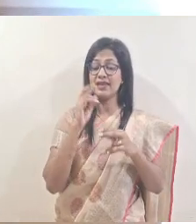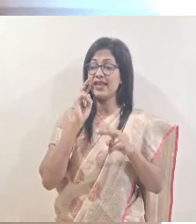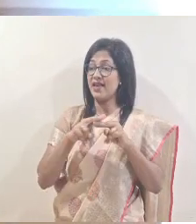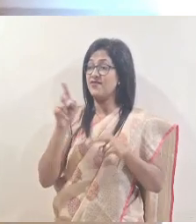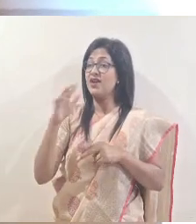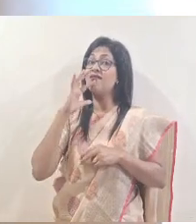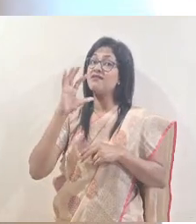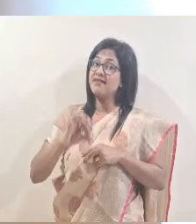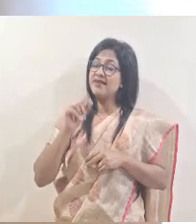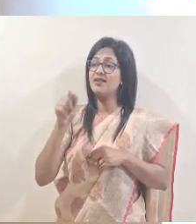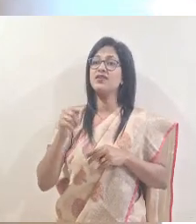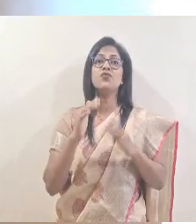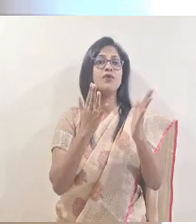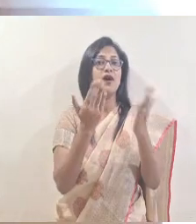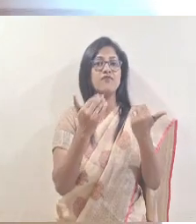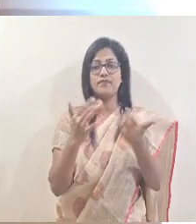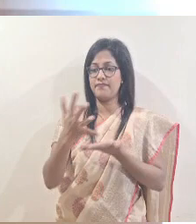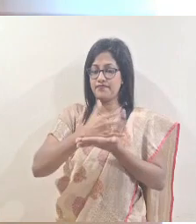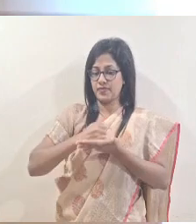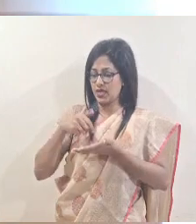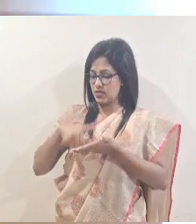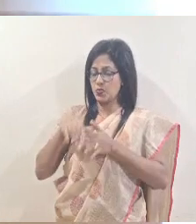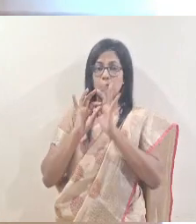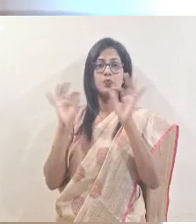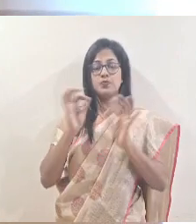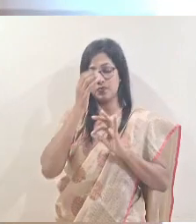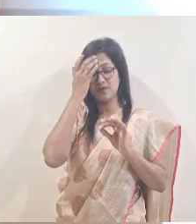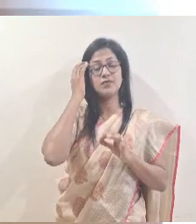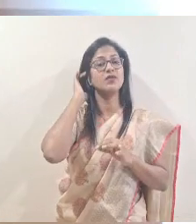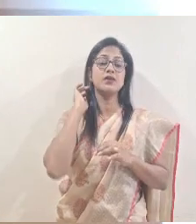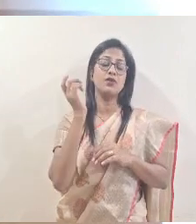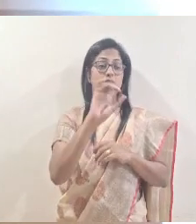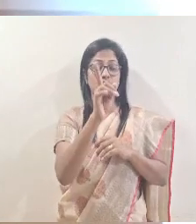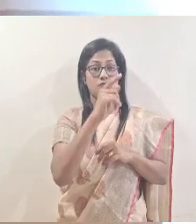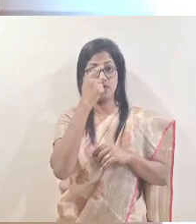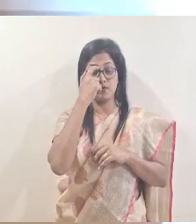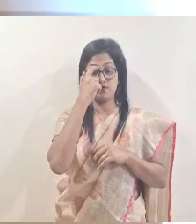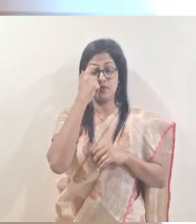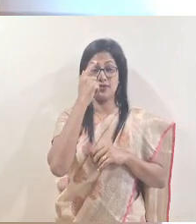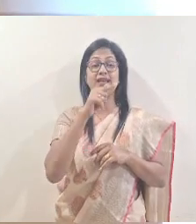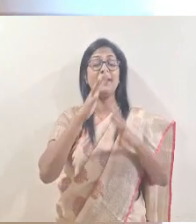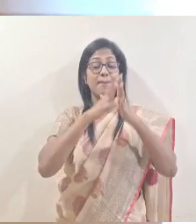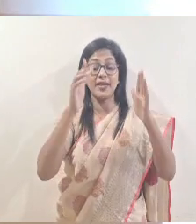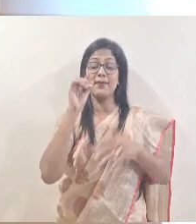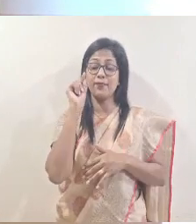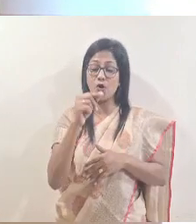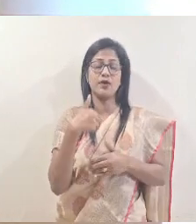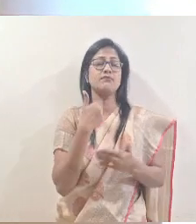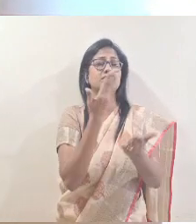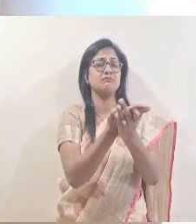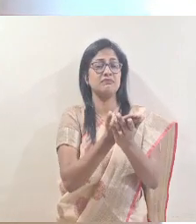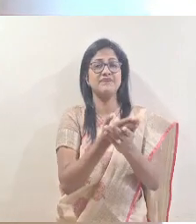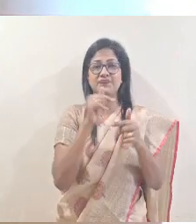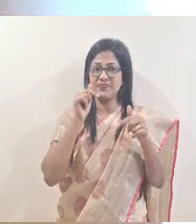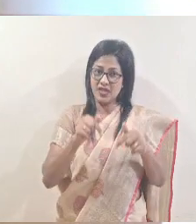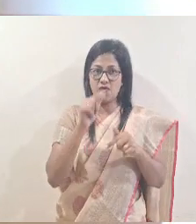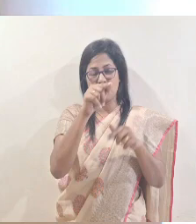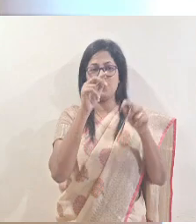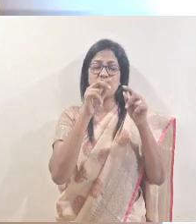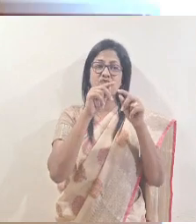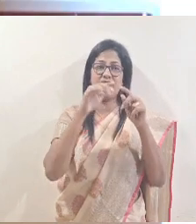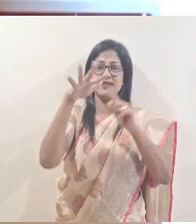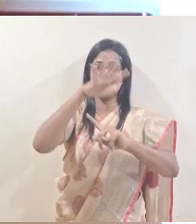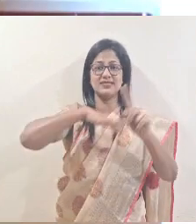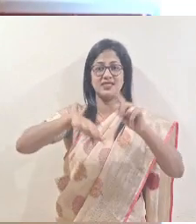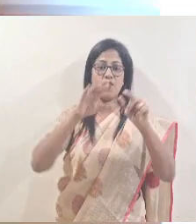if you really don't have any available data set with you, like any. I think the larger point is right now you have done